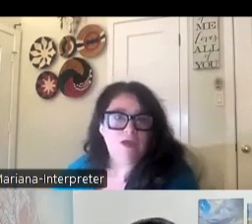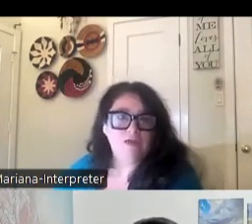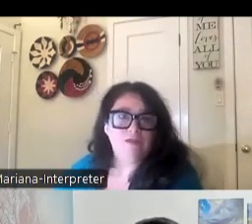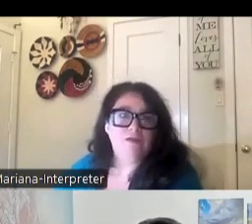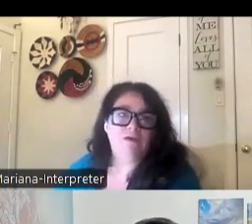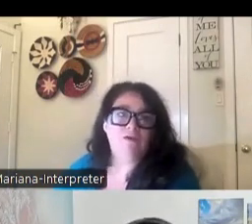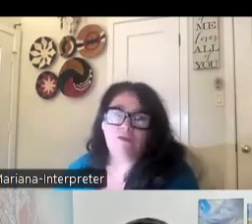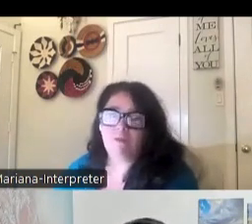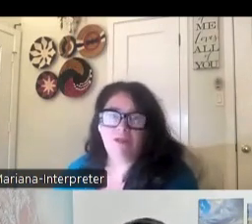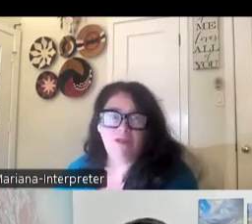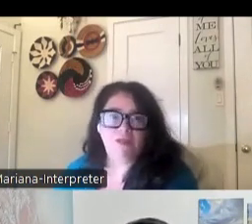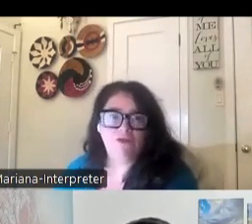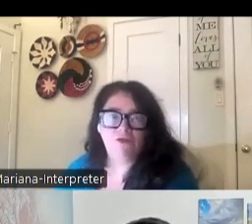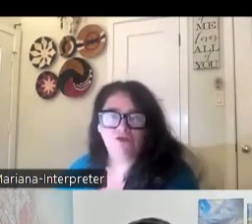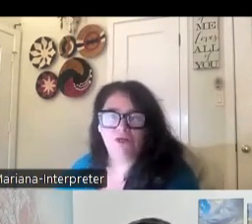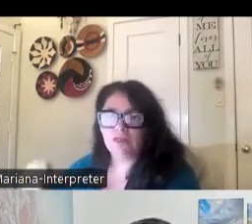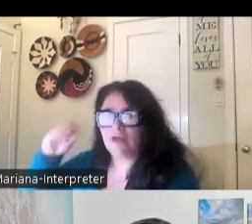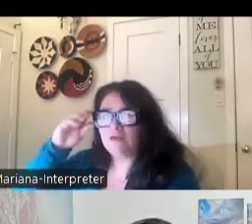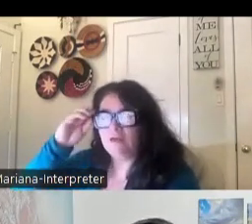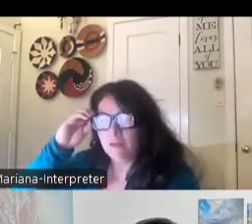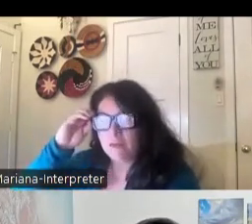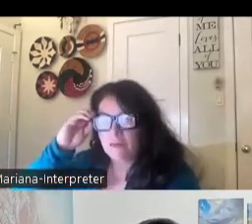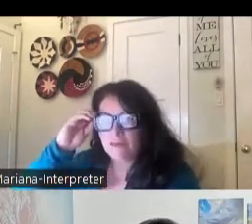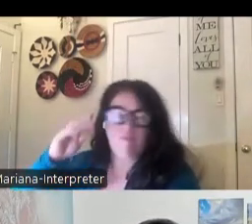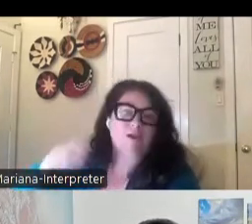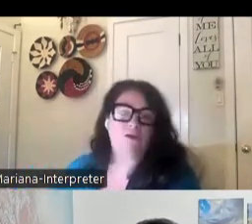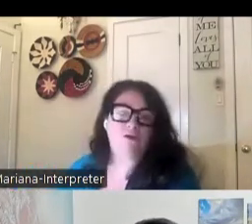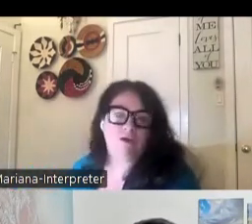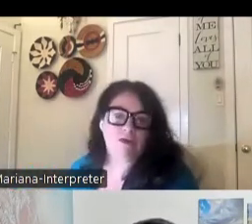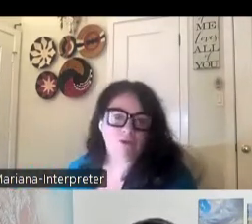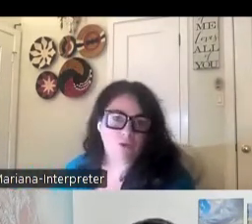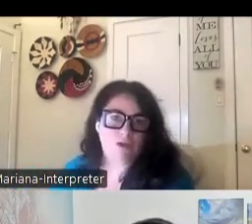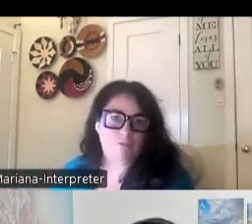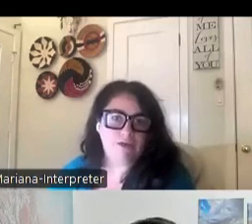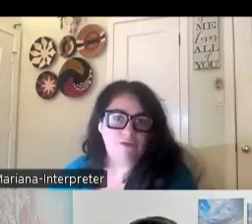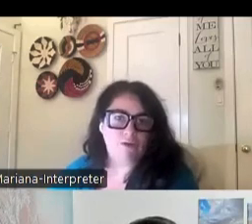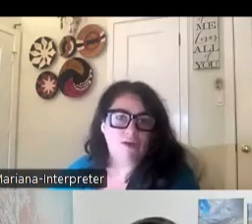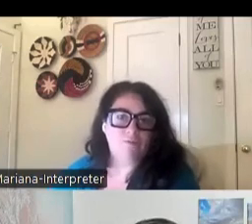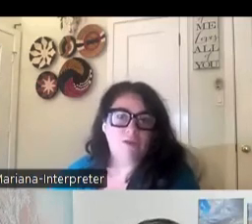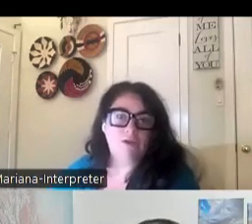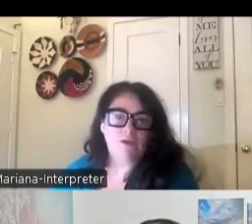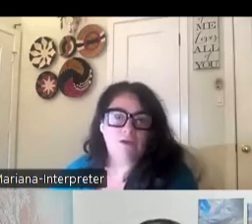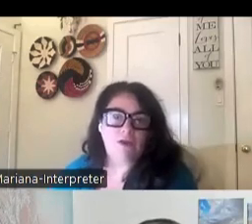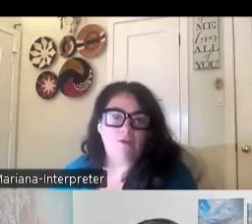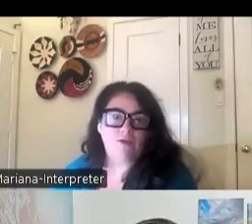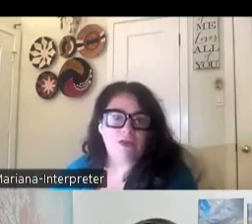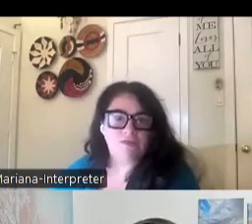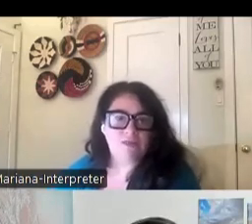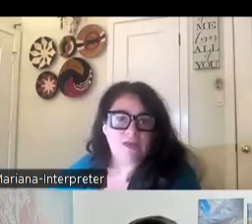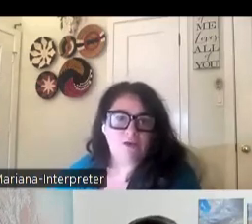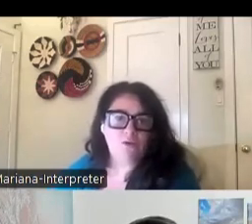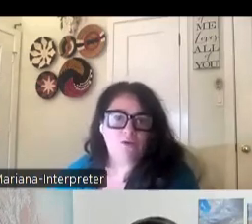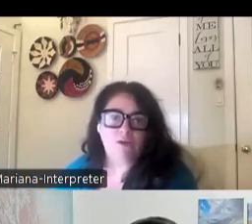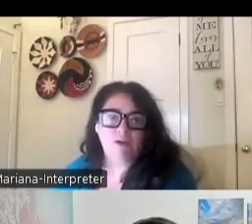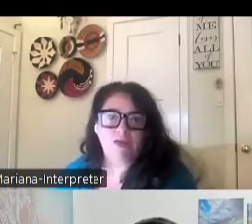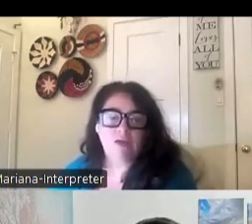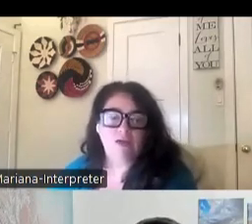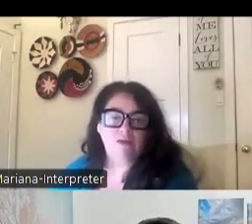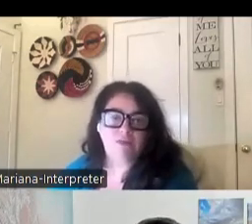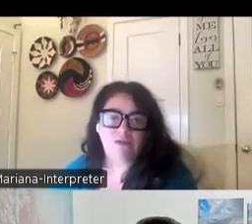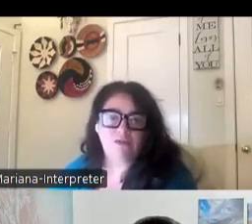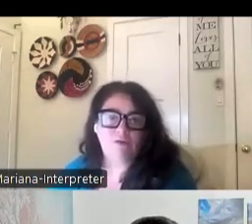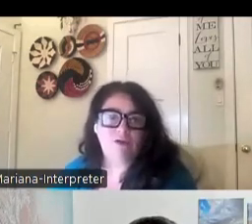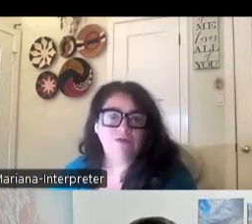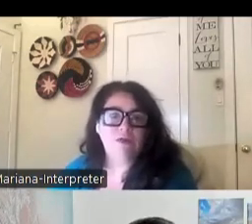even if you're in the Central Valley, and occasionally the fog will creep over the Coast Range Mountains or through the Carquinez